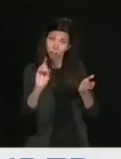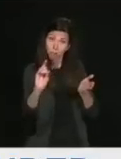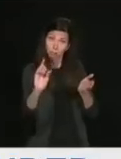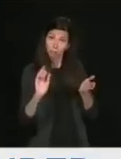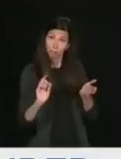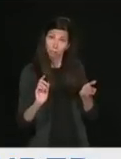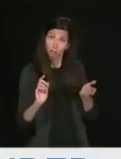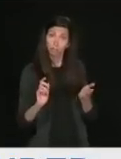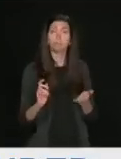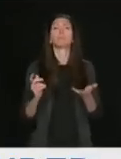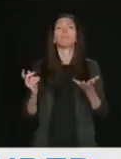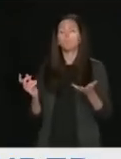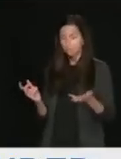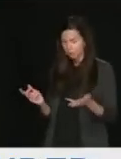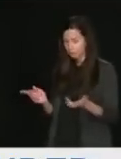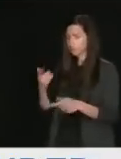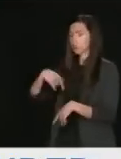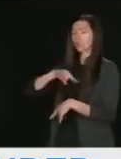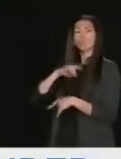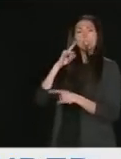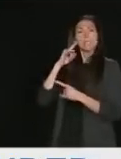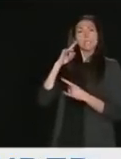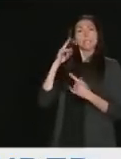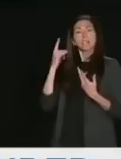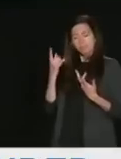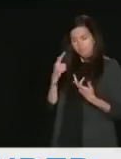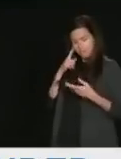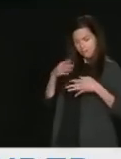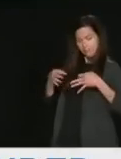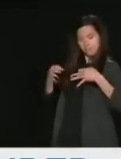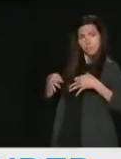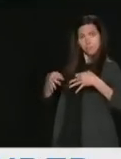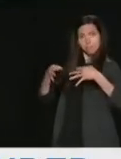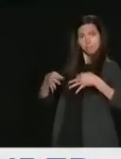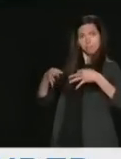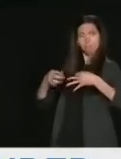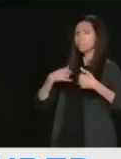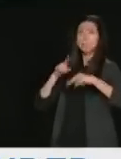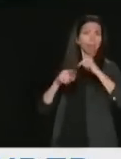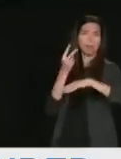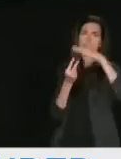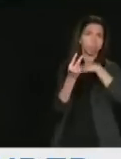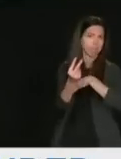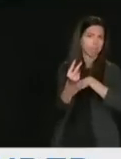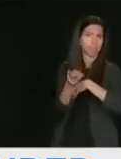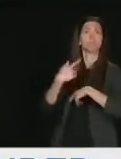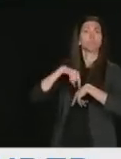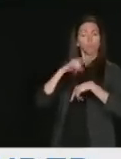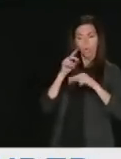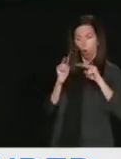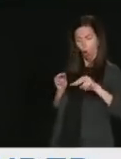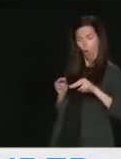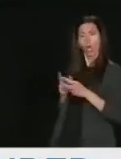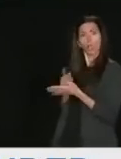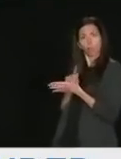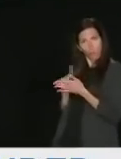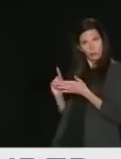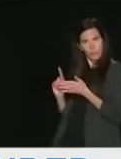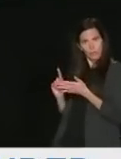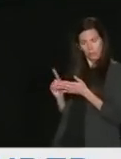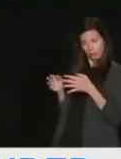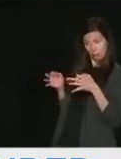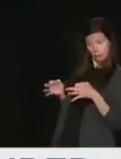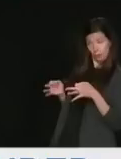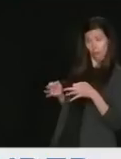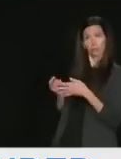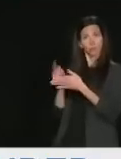we're taking are very much made week to week in this crisis. The situation is changing